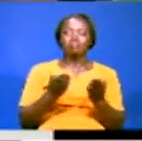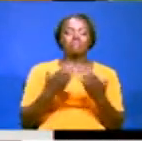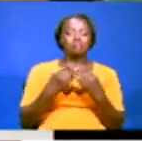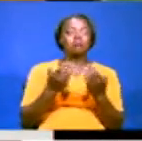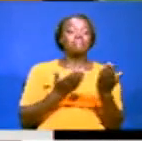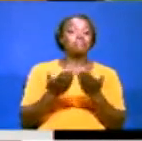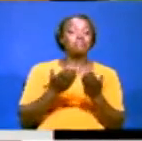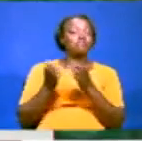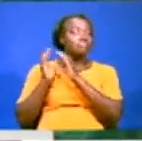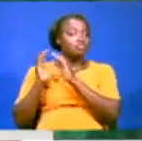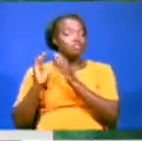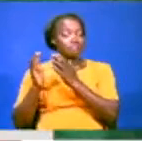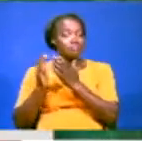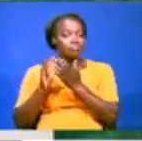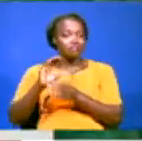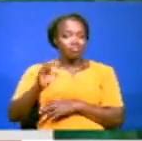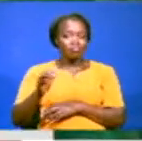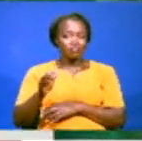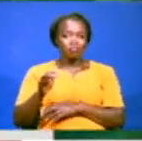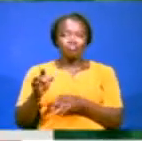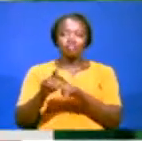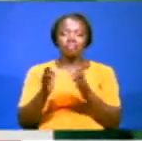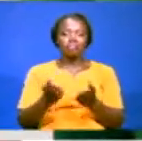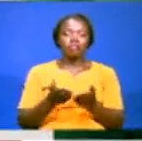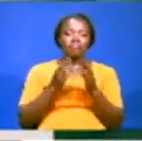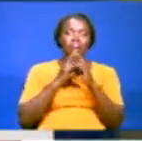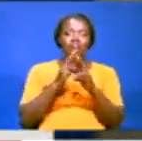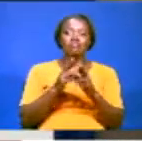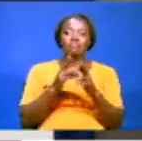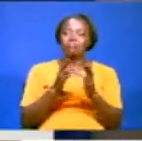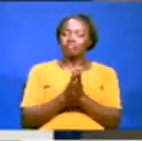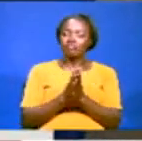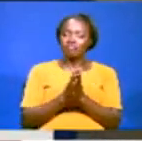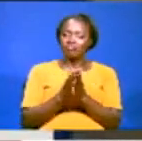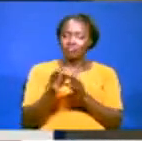of reproductive age, as well as enhance outcomes of measures to